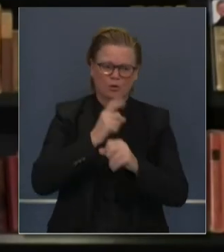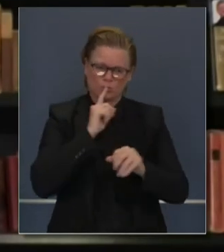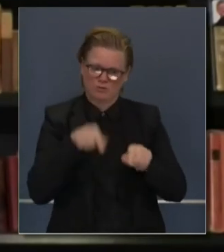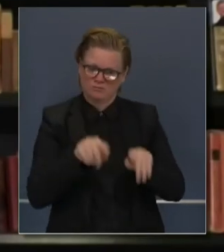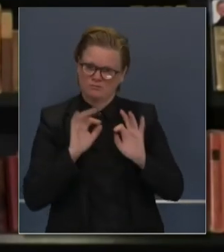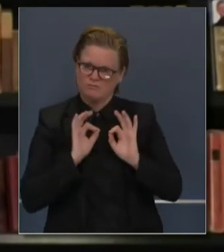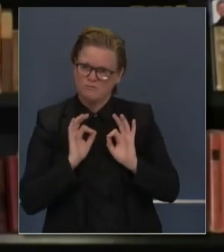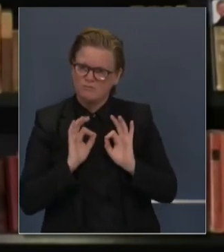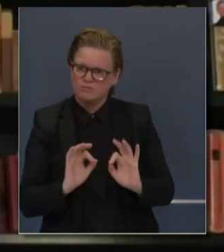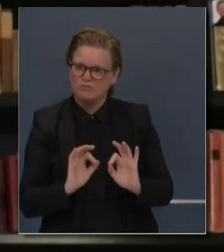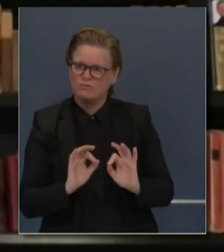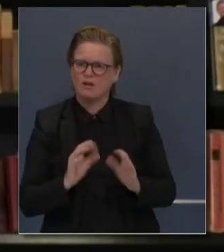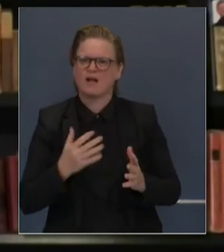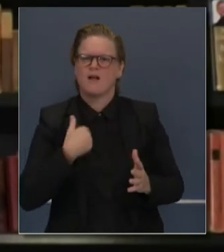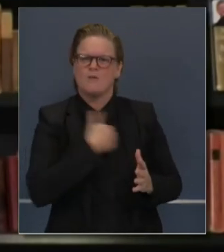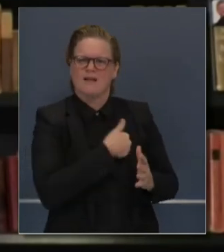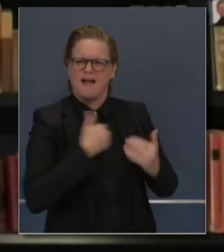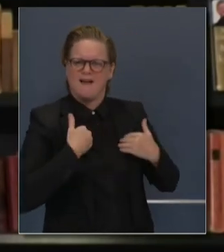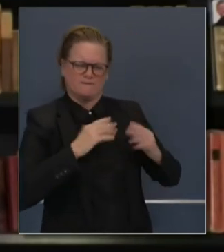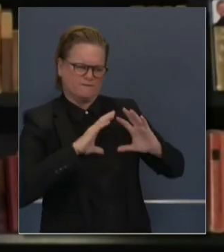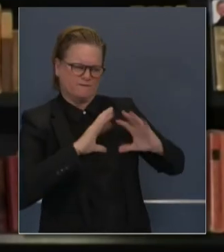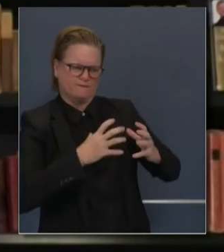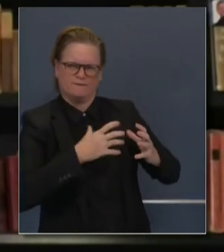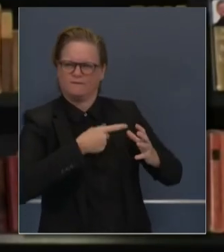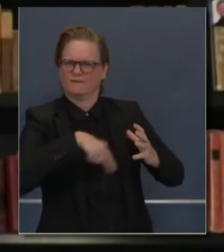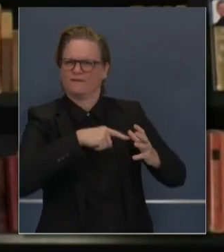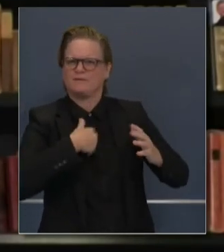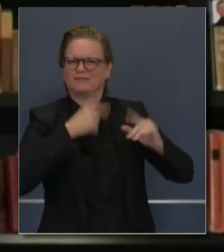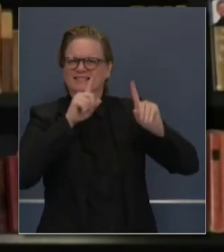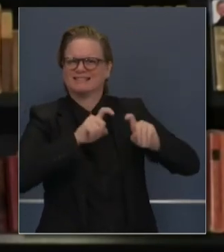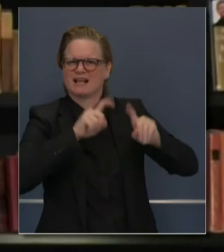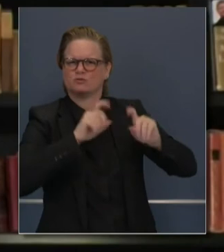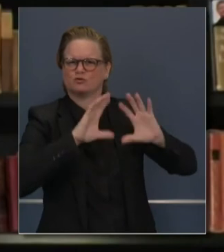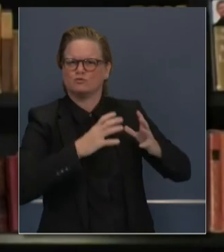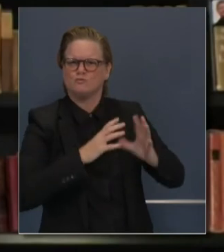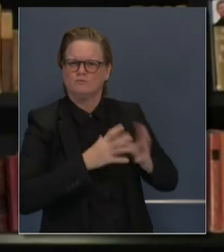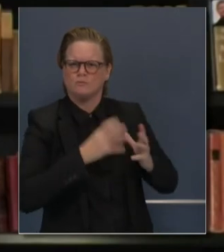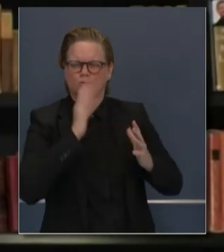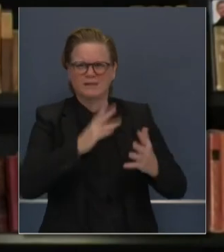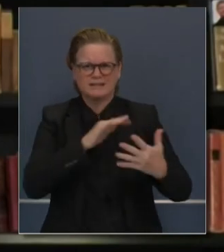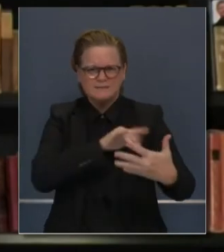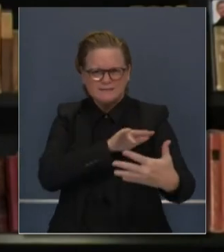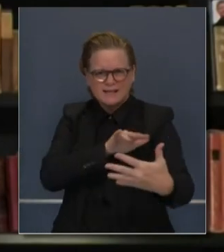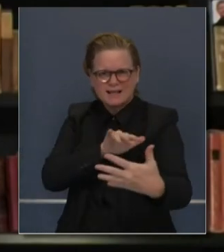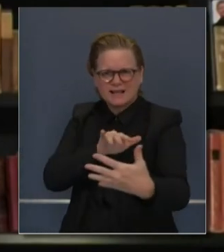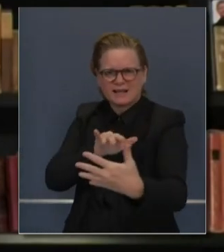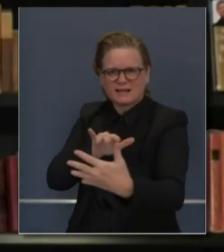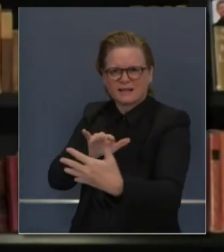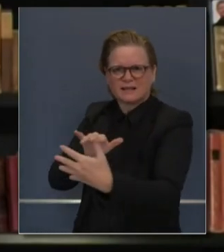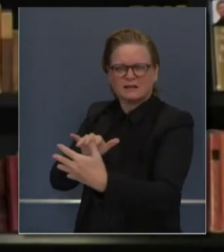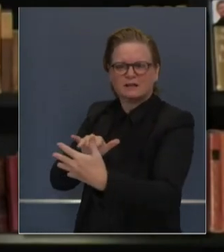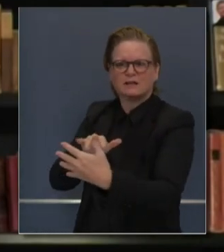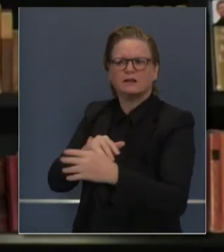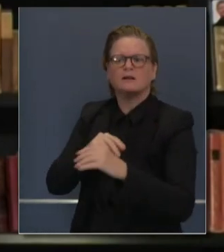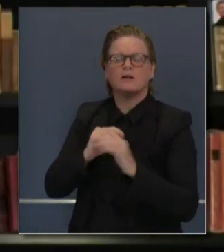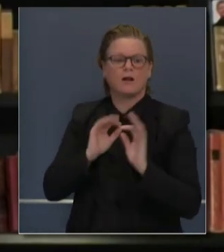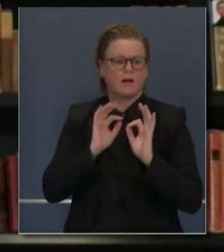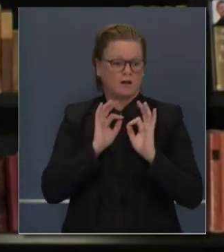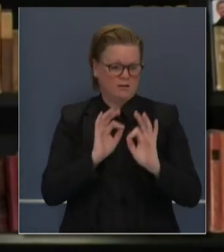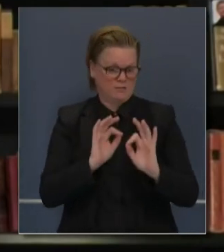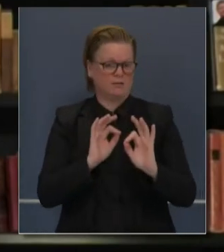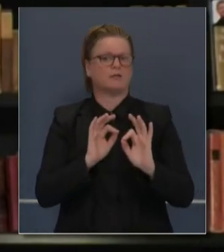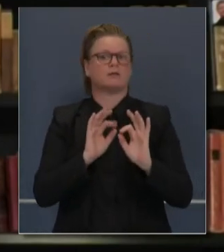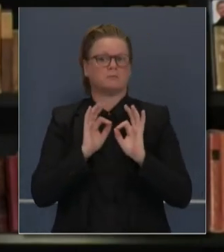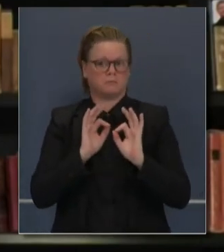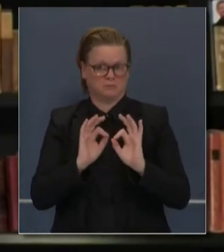review that data independently to certify it. It's all about building trust, and it's also about speed to determination. This is not intended to